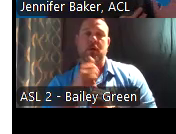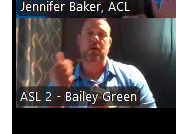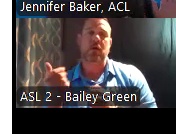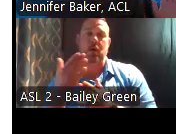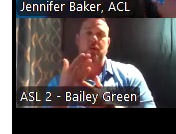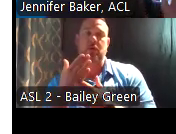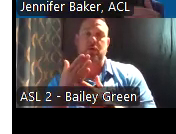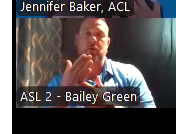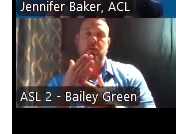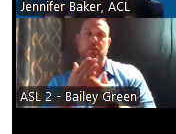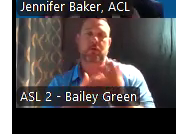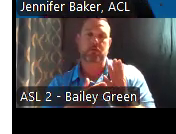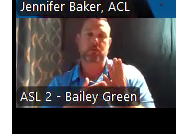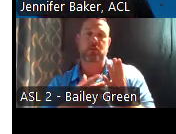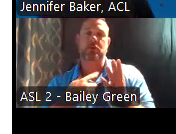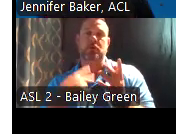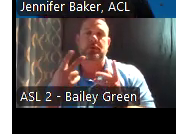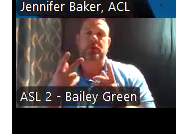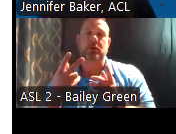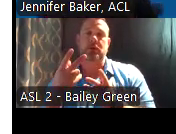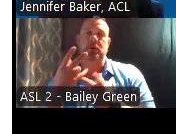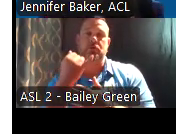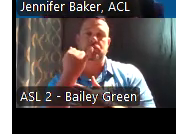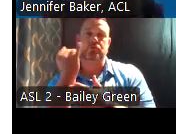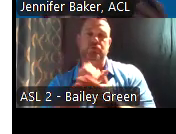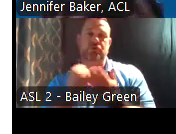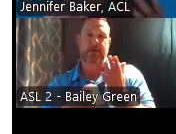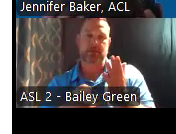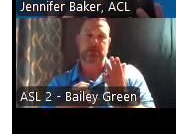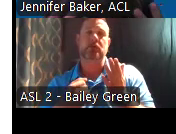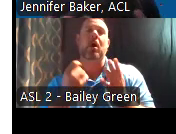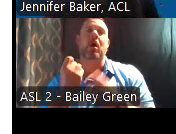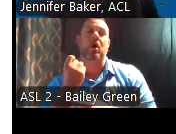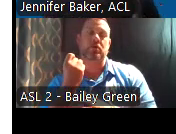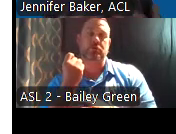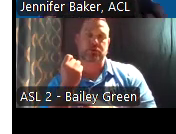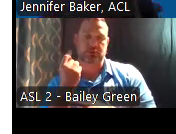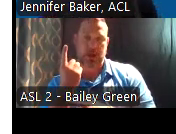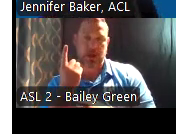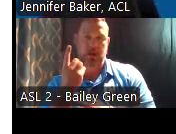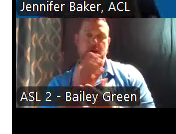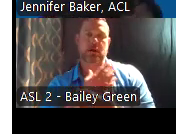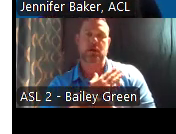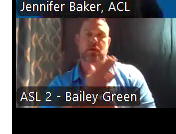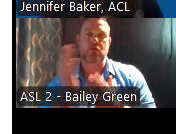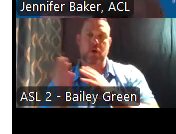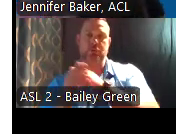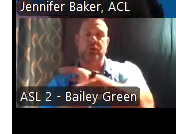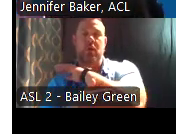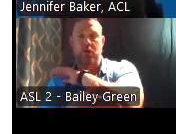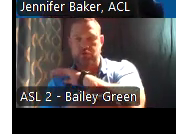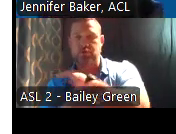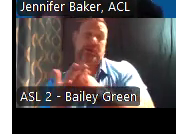it is that we drafted this with an understanding that across the country,